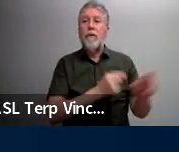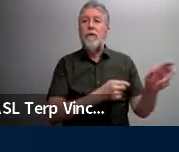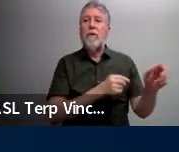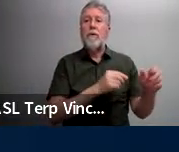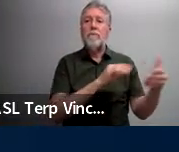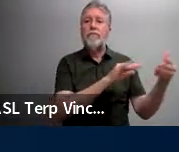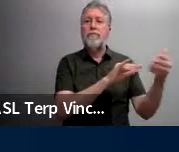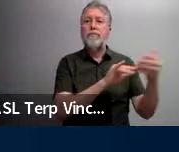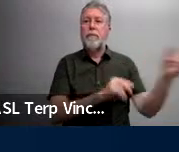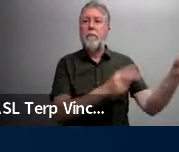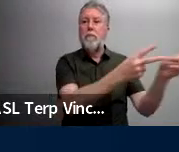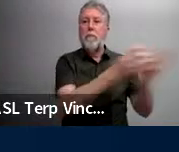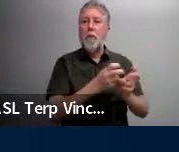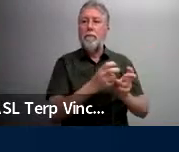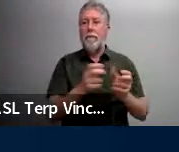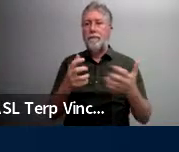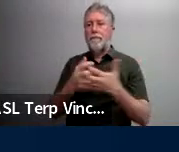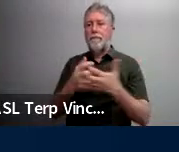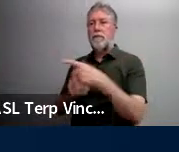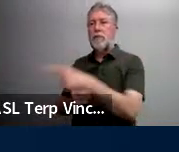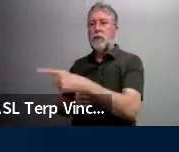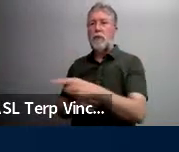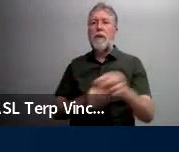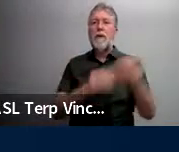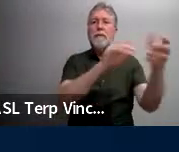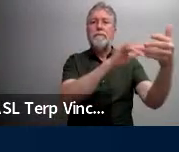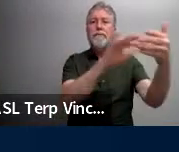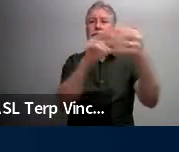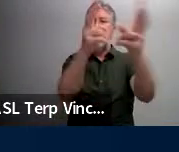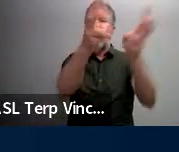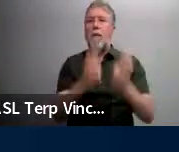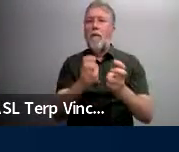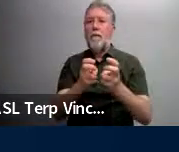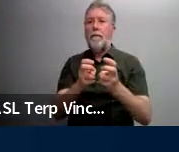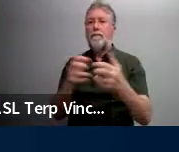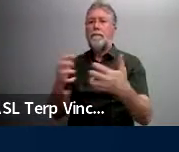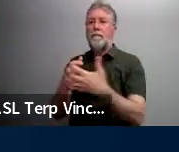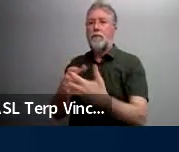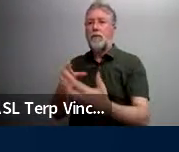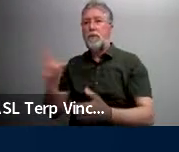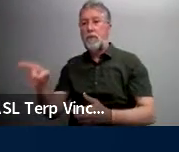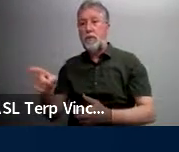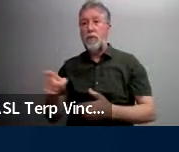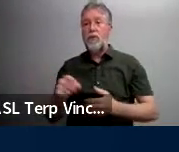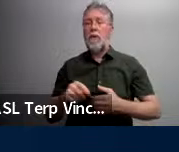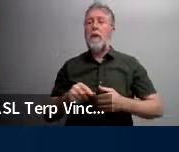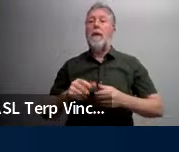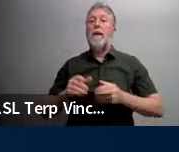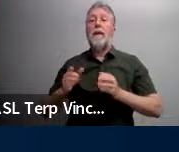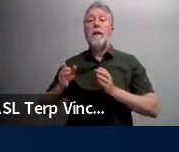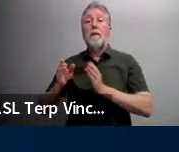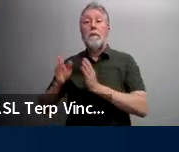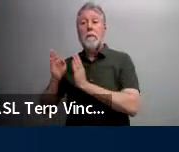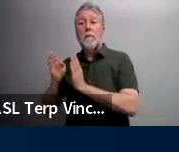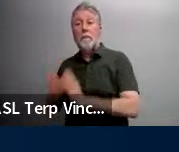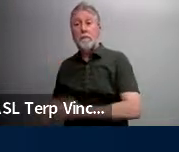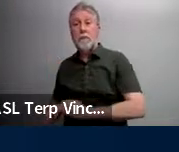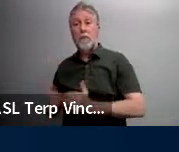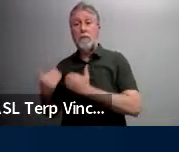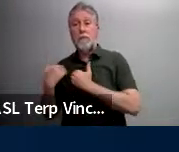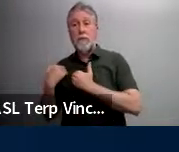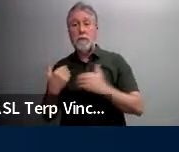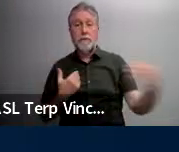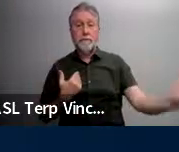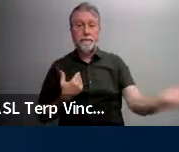those individuals that are responsible for making a benefits determination to get the right